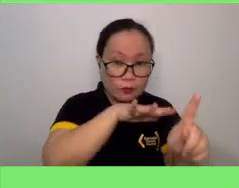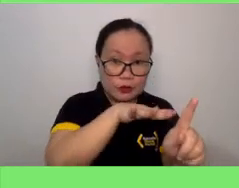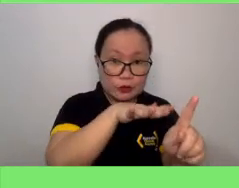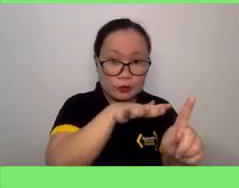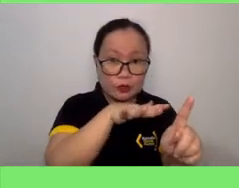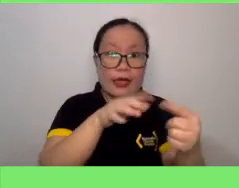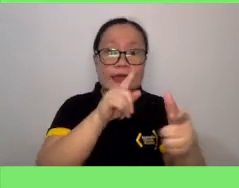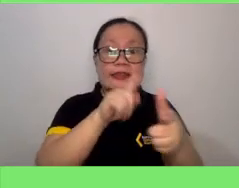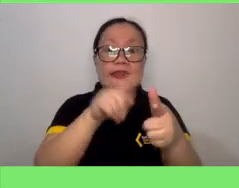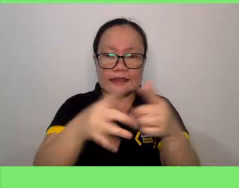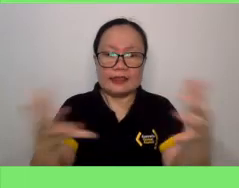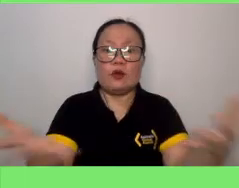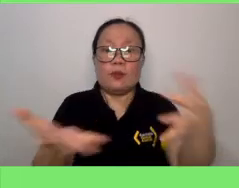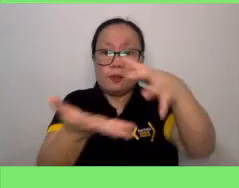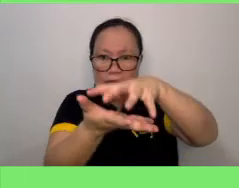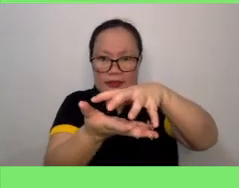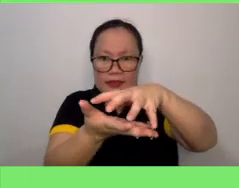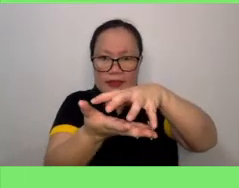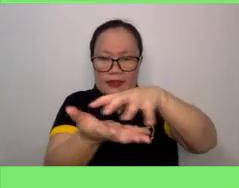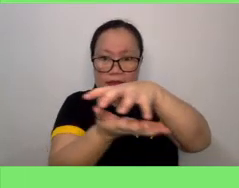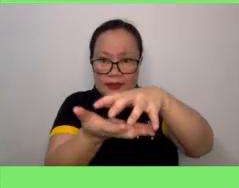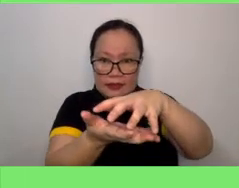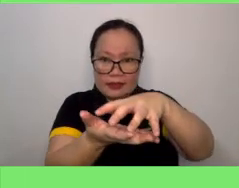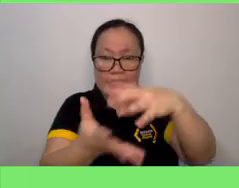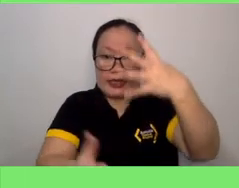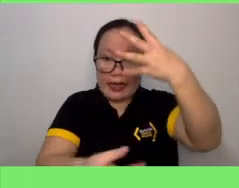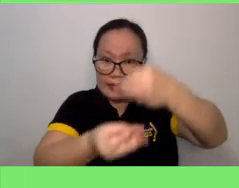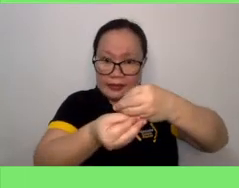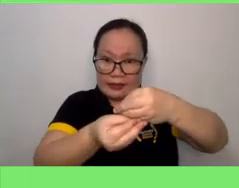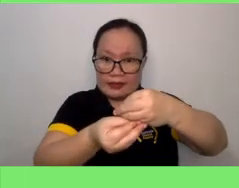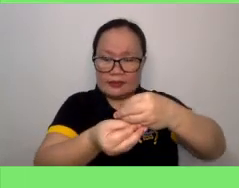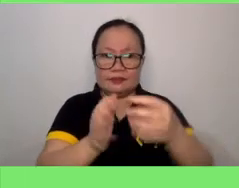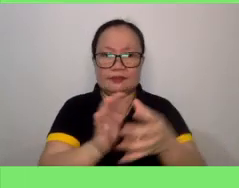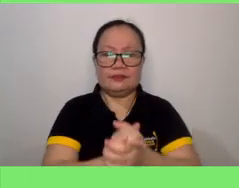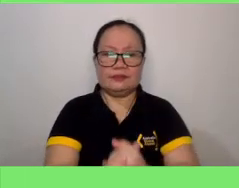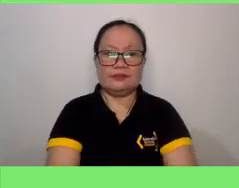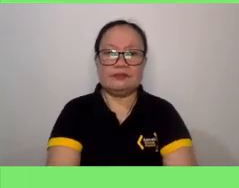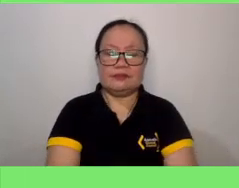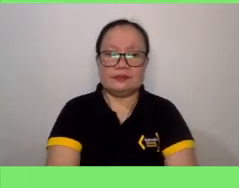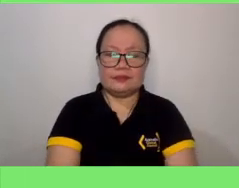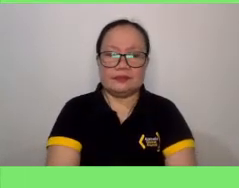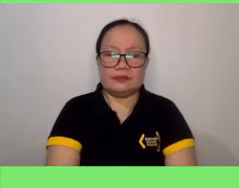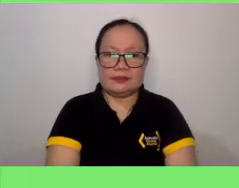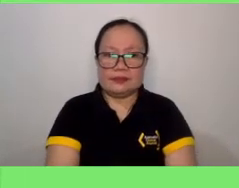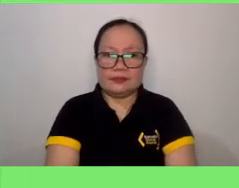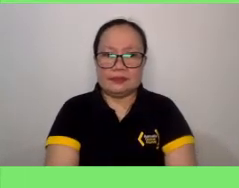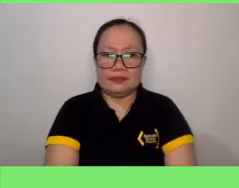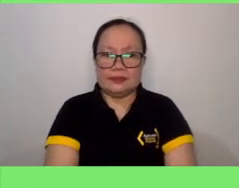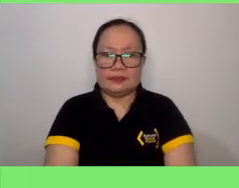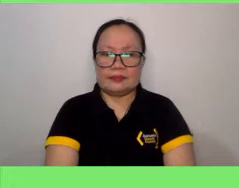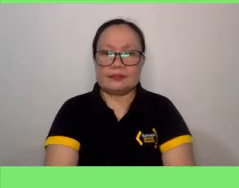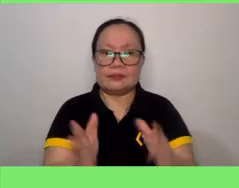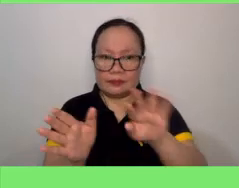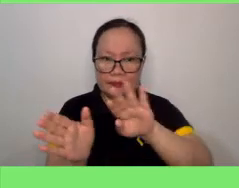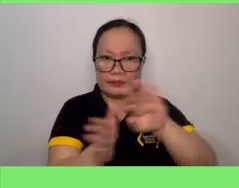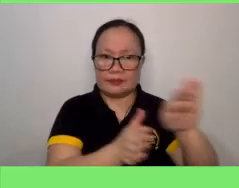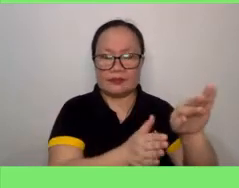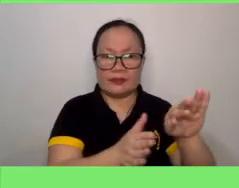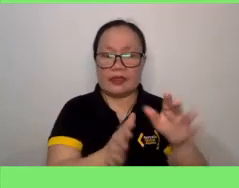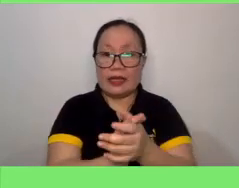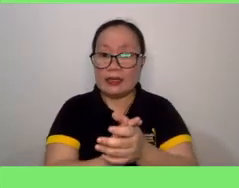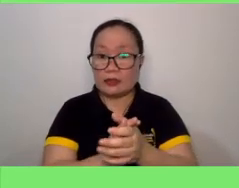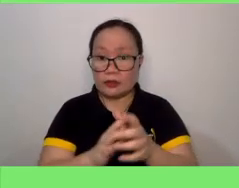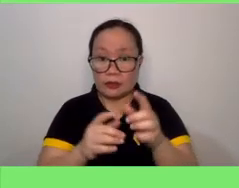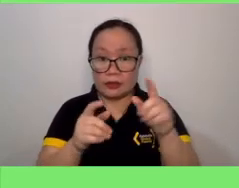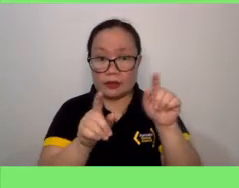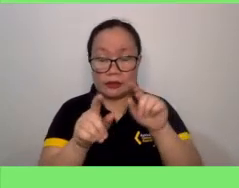terms. Okay? Now, let us check. So, I'll be using distributive property using the same given. So, let's see if we will